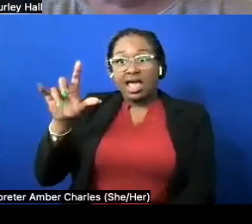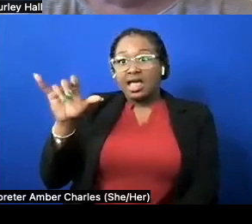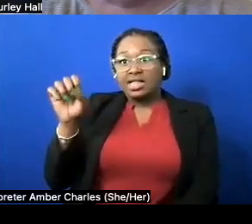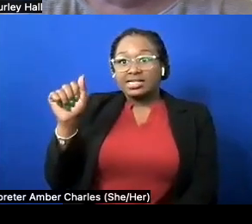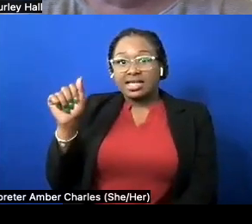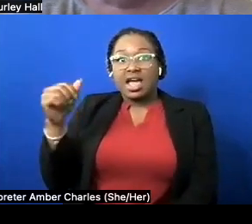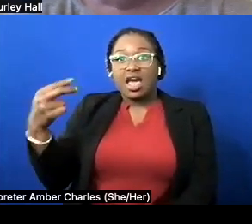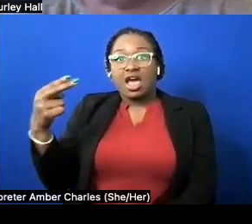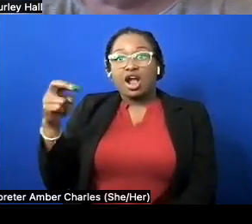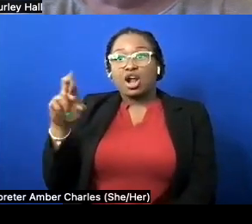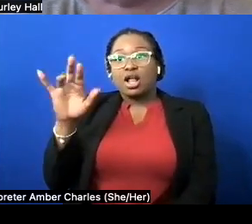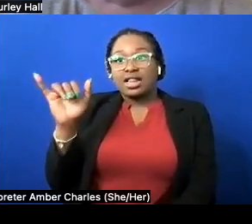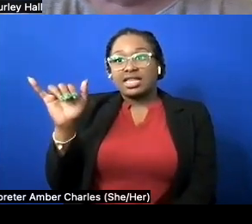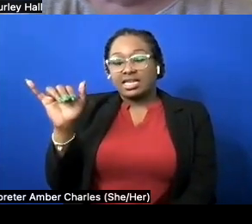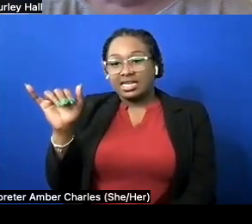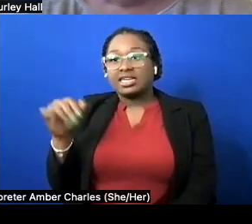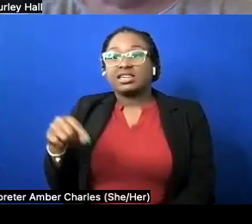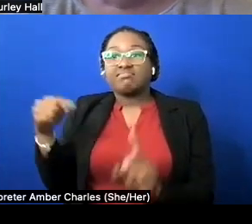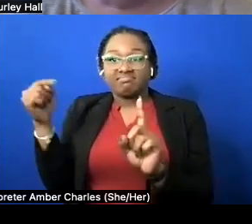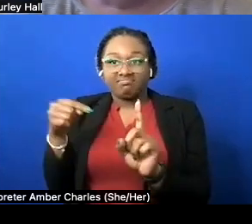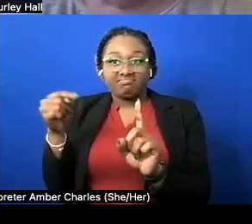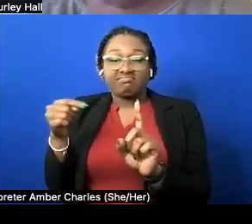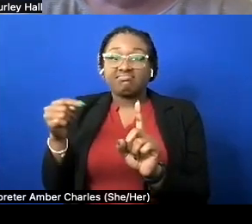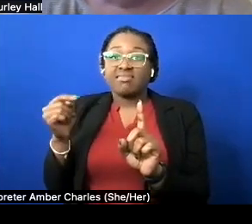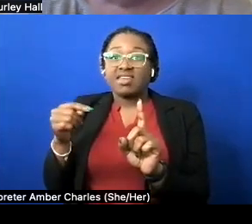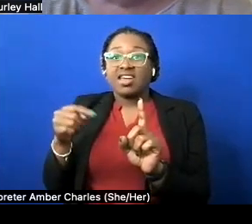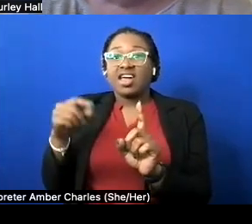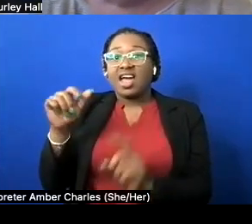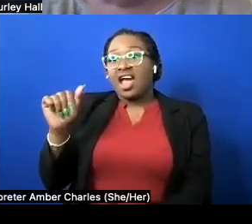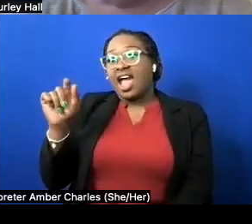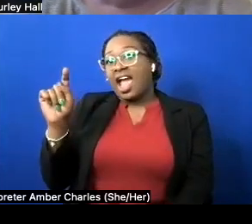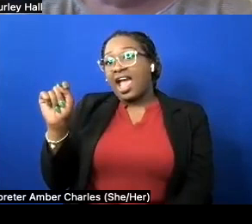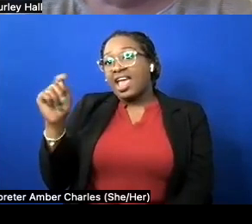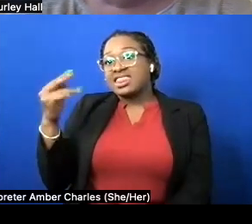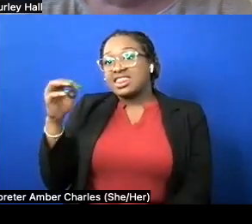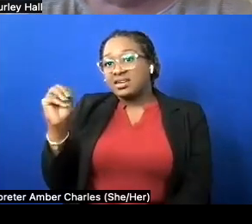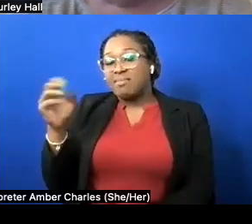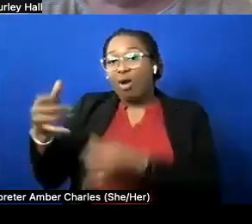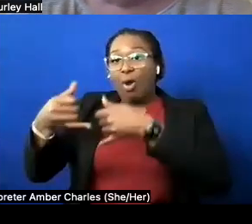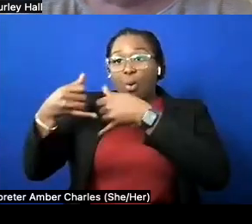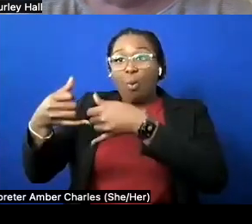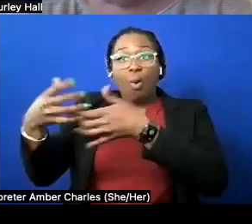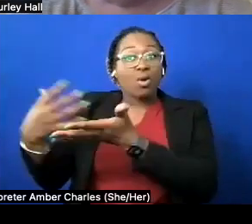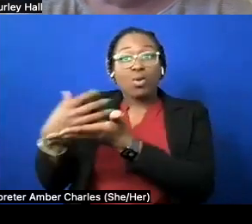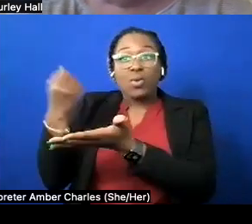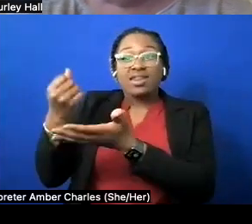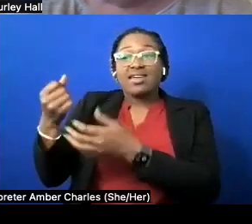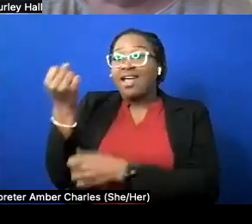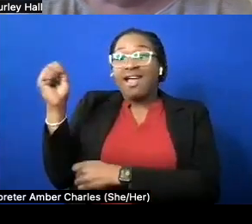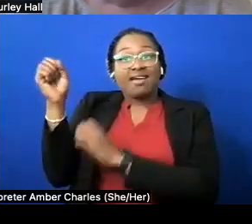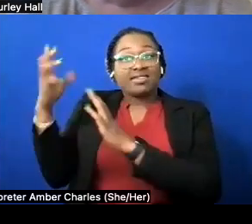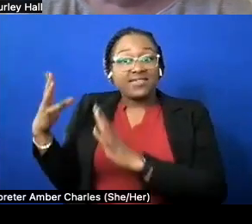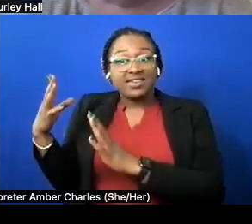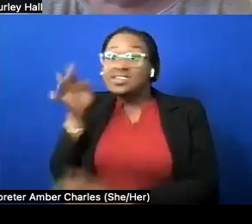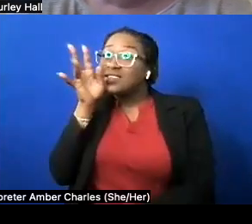her. Lisa is an Anthem Award-winning activist, speaker, and writer